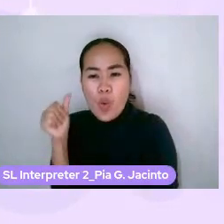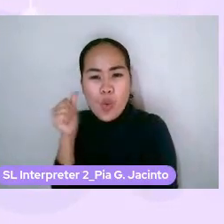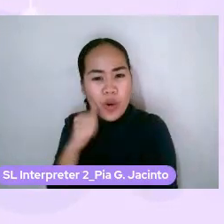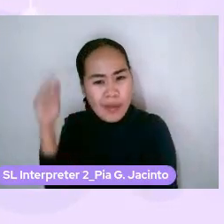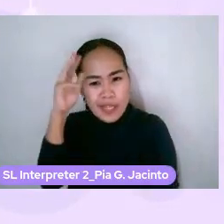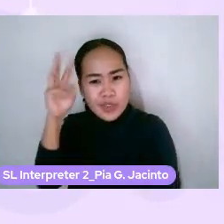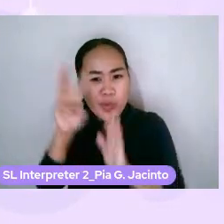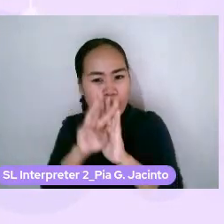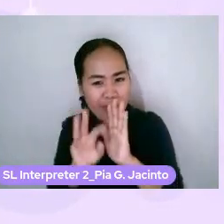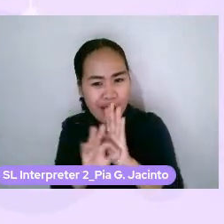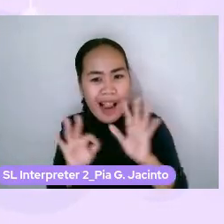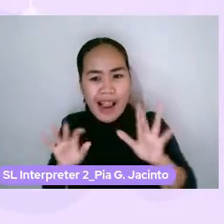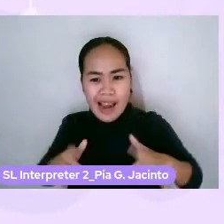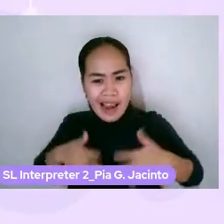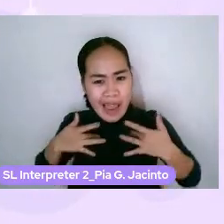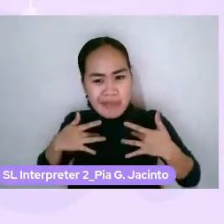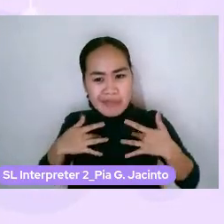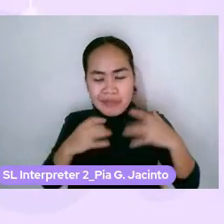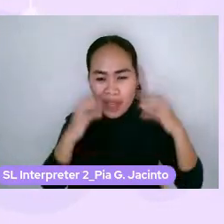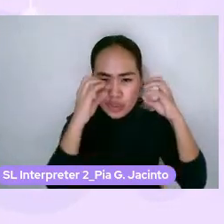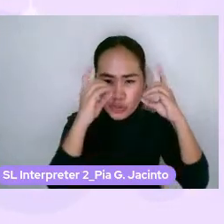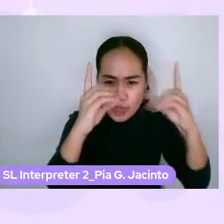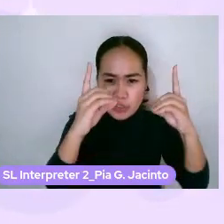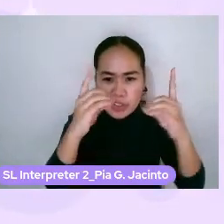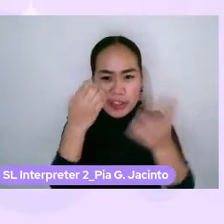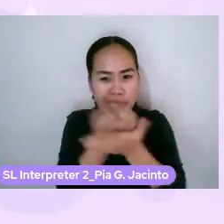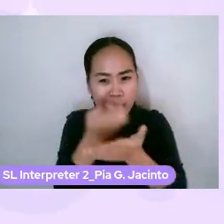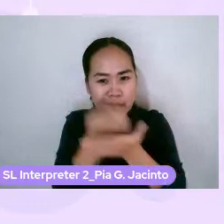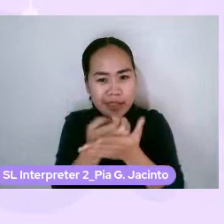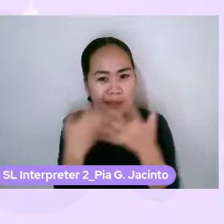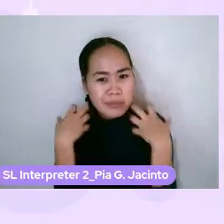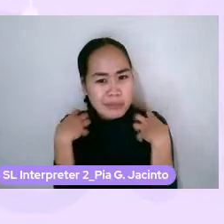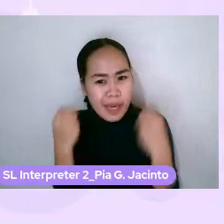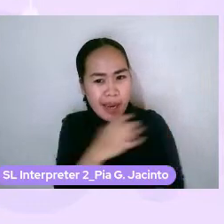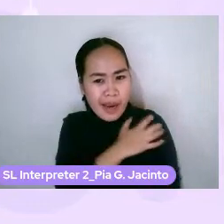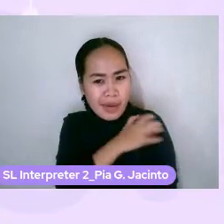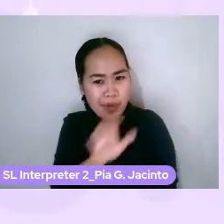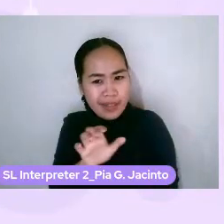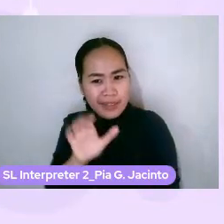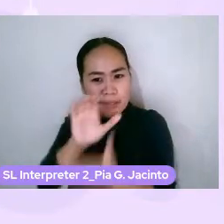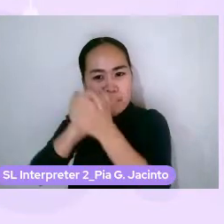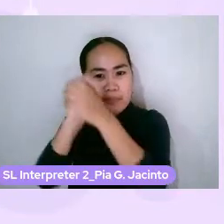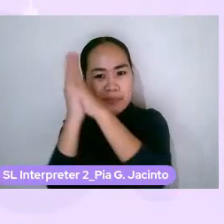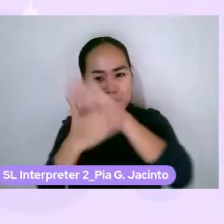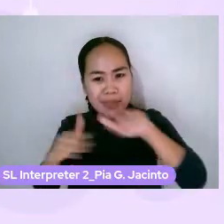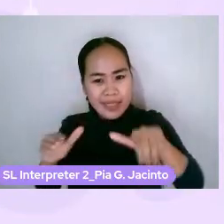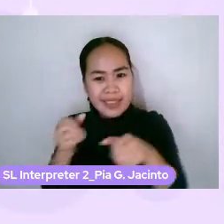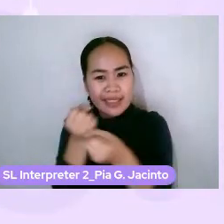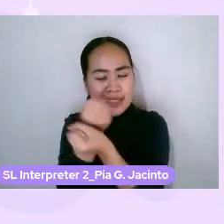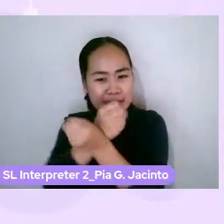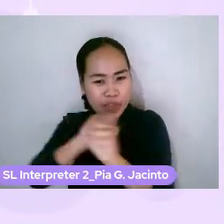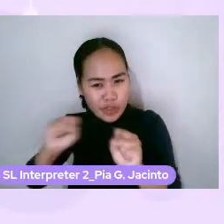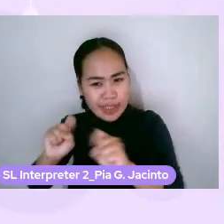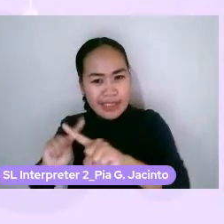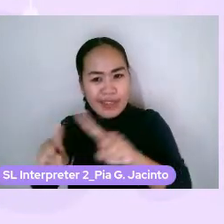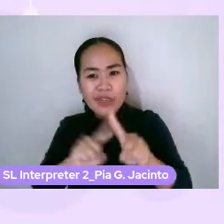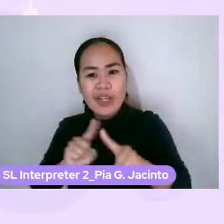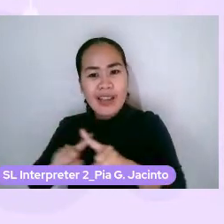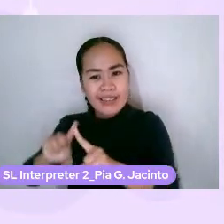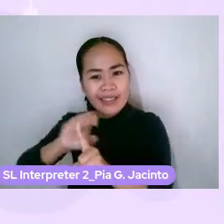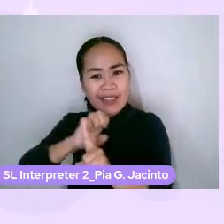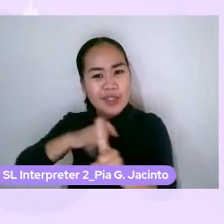life, from education, economic empowerment, peace and security, environment, among others.